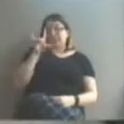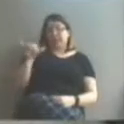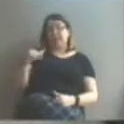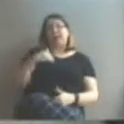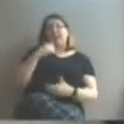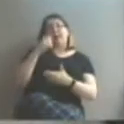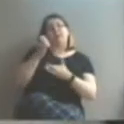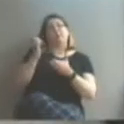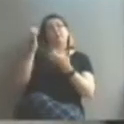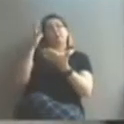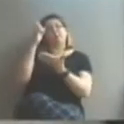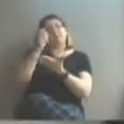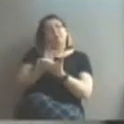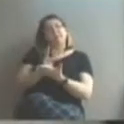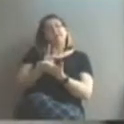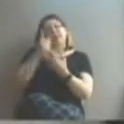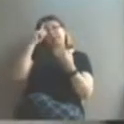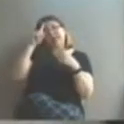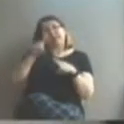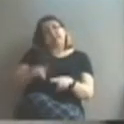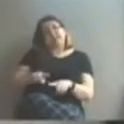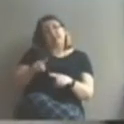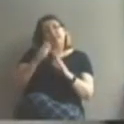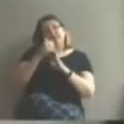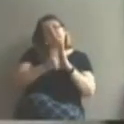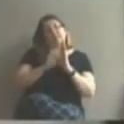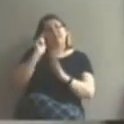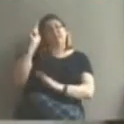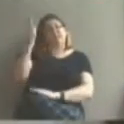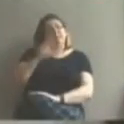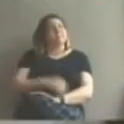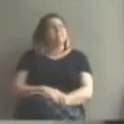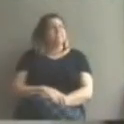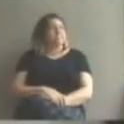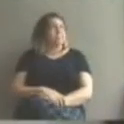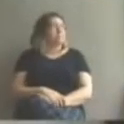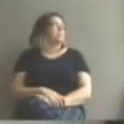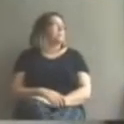for approval the consent agenda later in this meeting. Thank you, Dr.